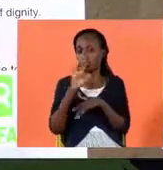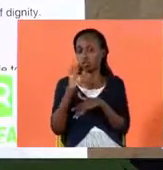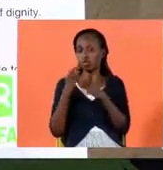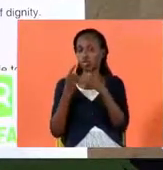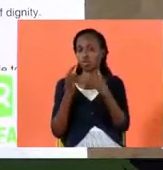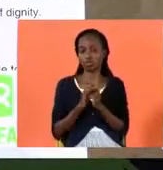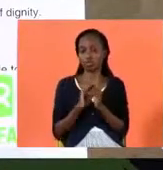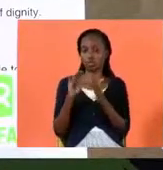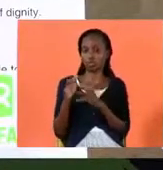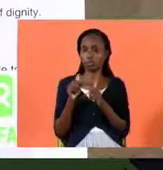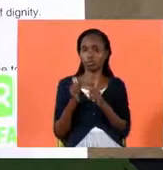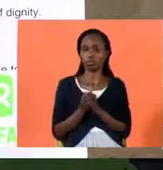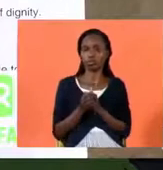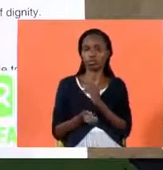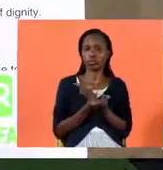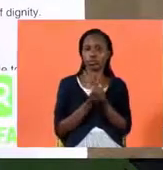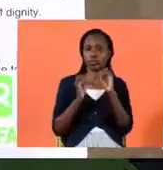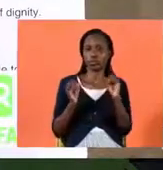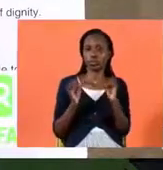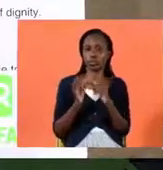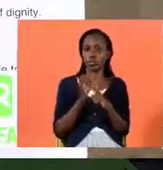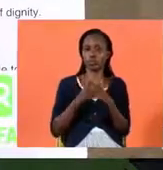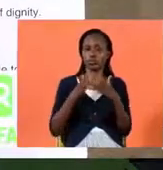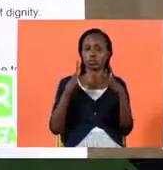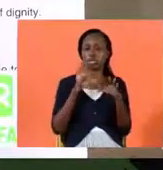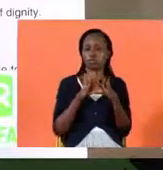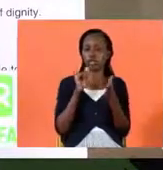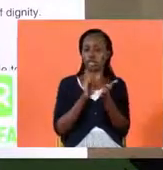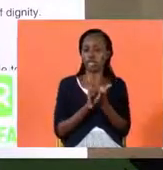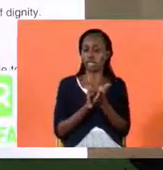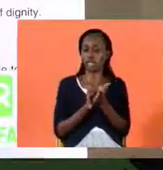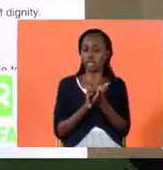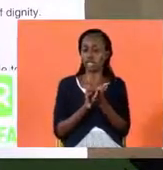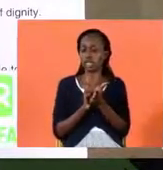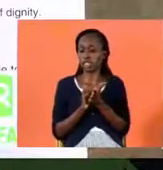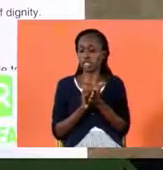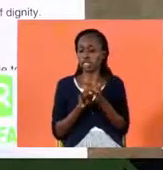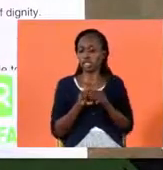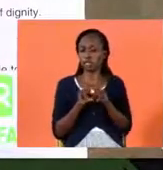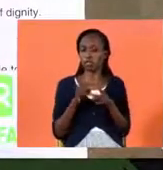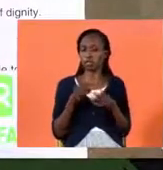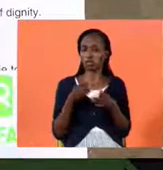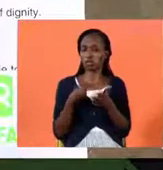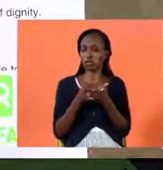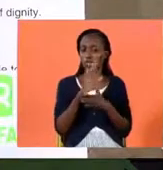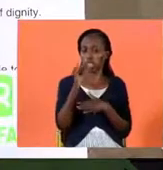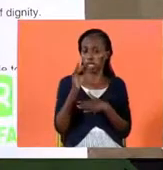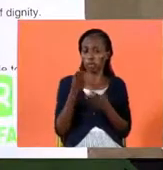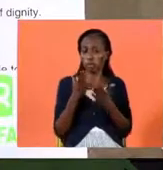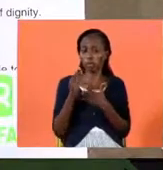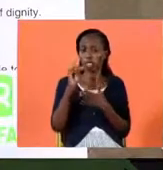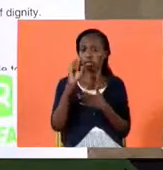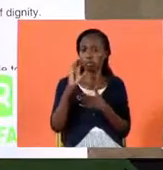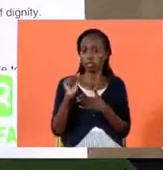Of course, unexplained or outstanding investments that don't match your sources of wealth. So if your local MCA has a